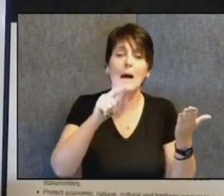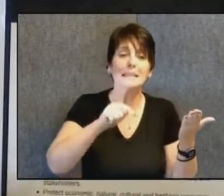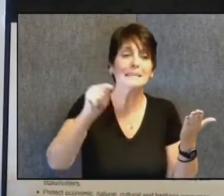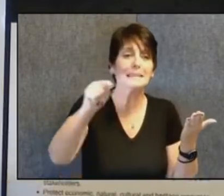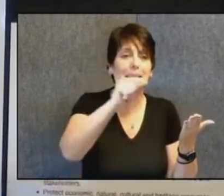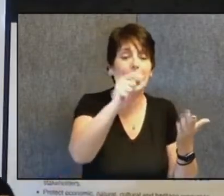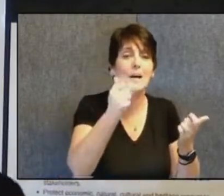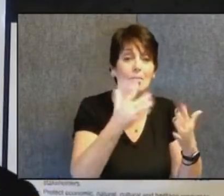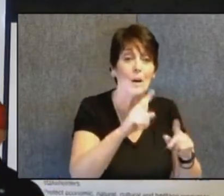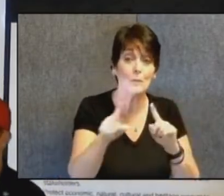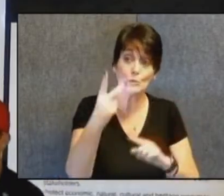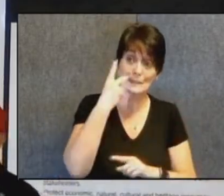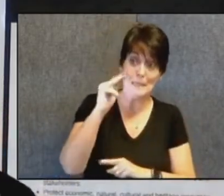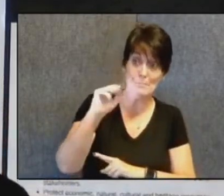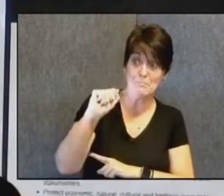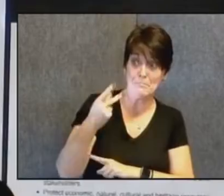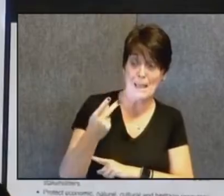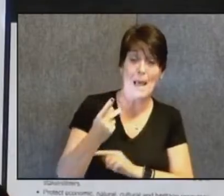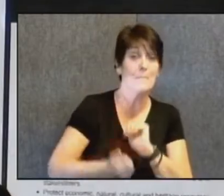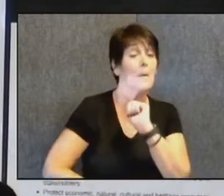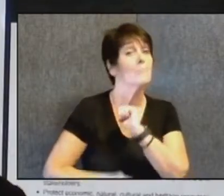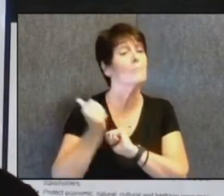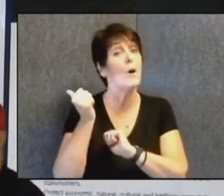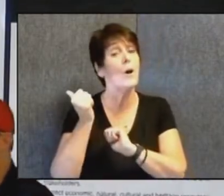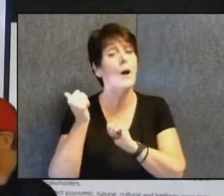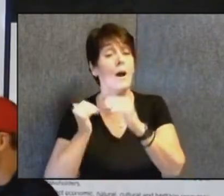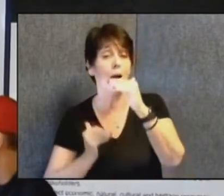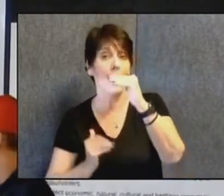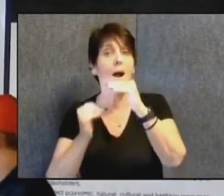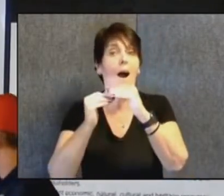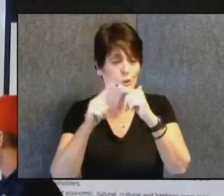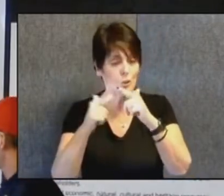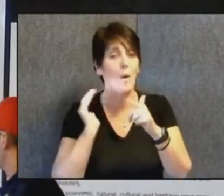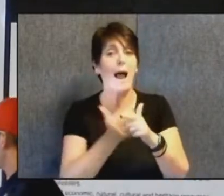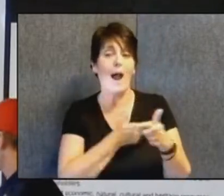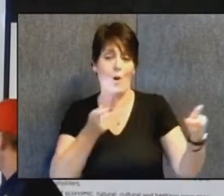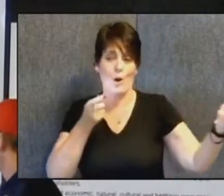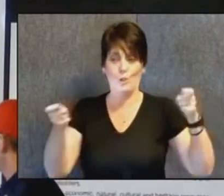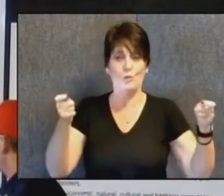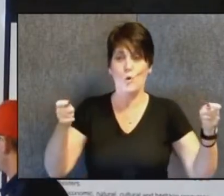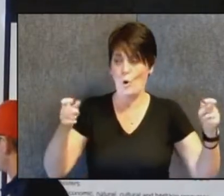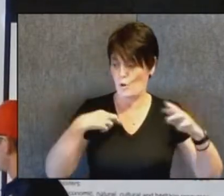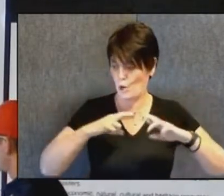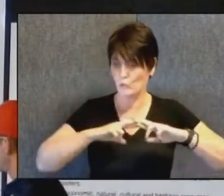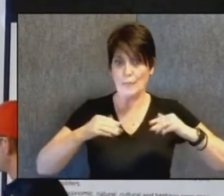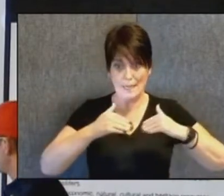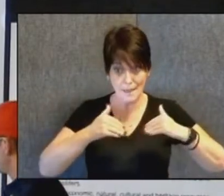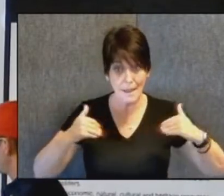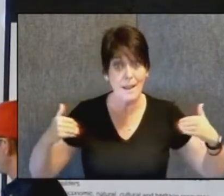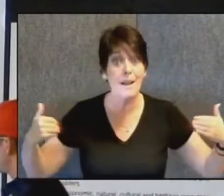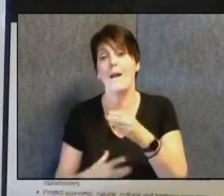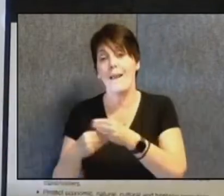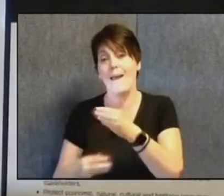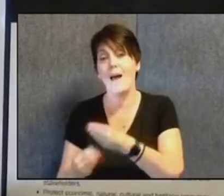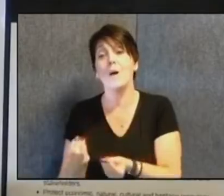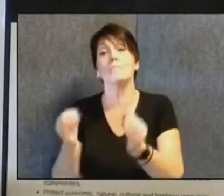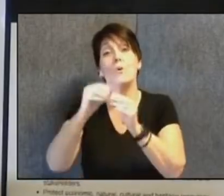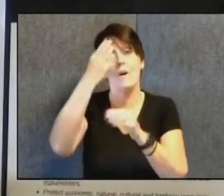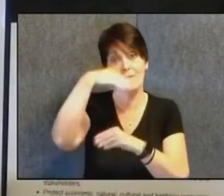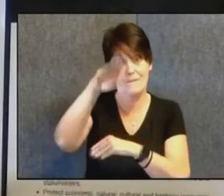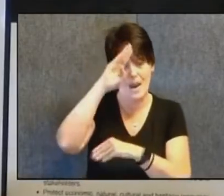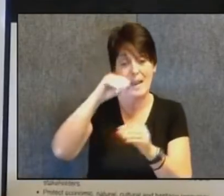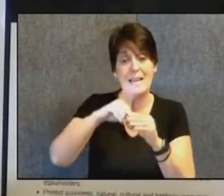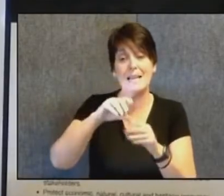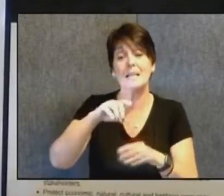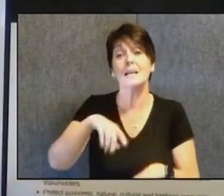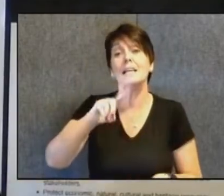as you can see on the map, the main fire has reached our control point, our dozer line right there, and we're going to be into Division